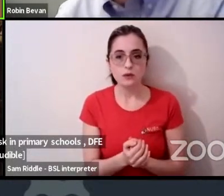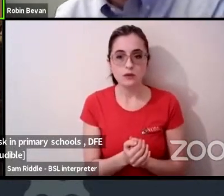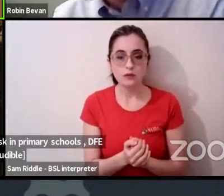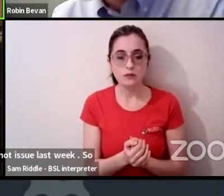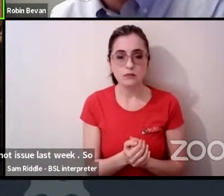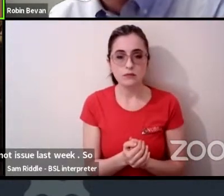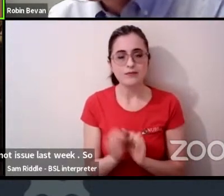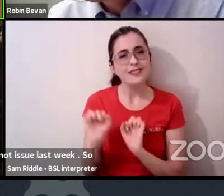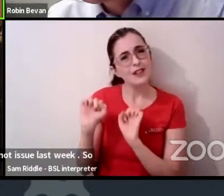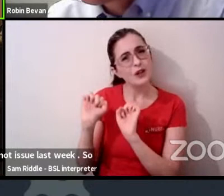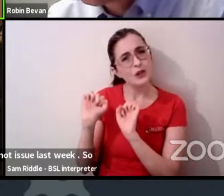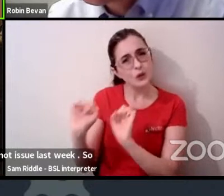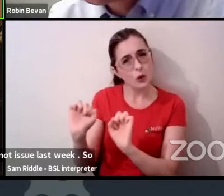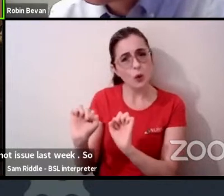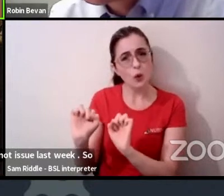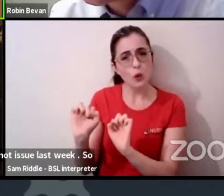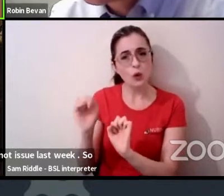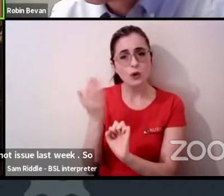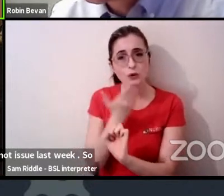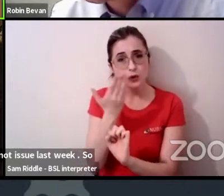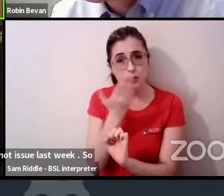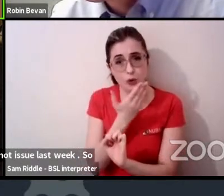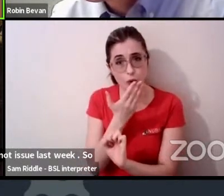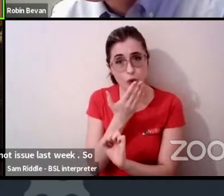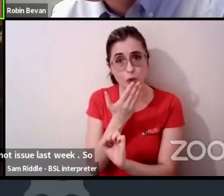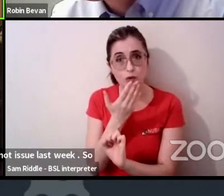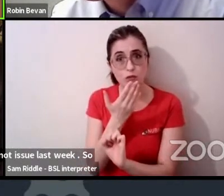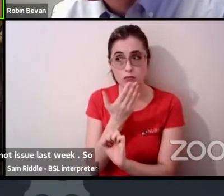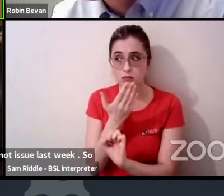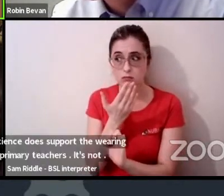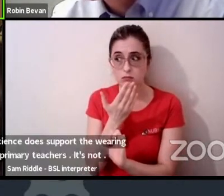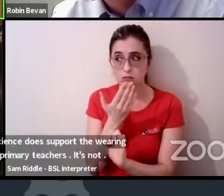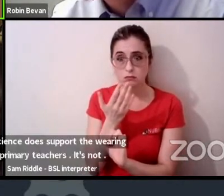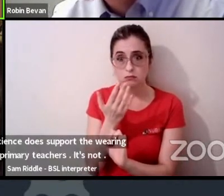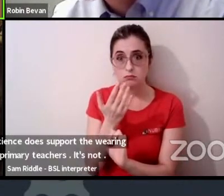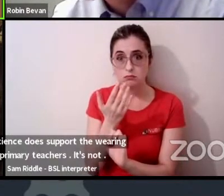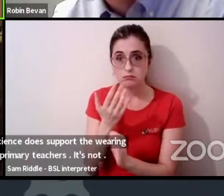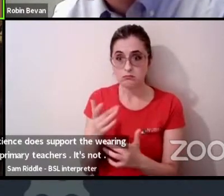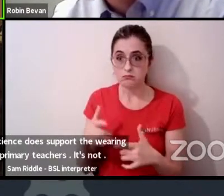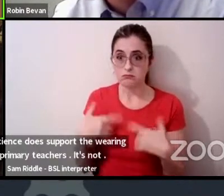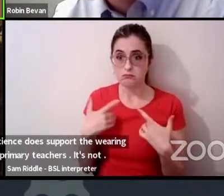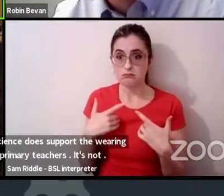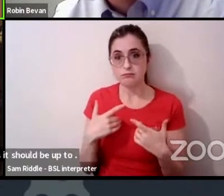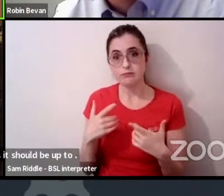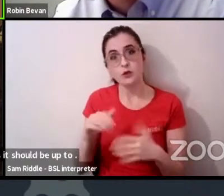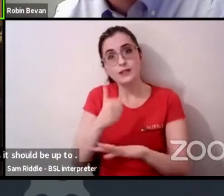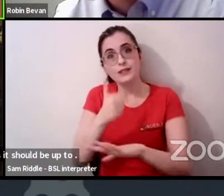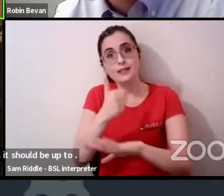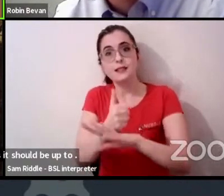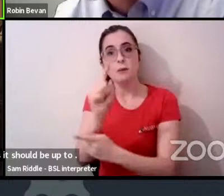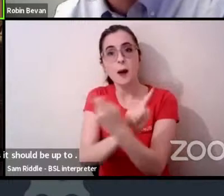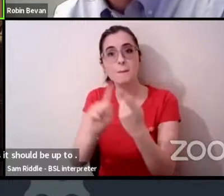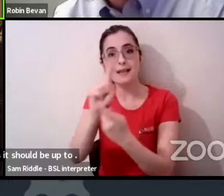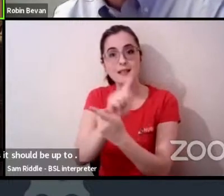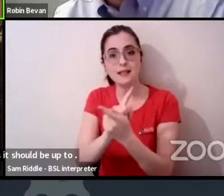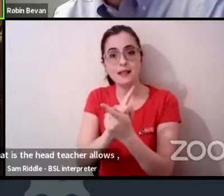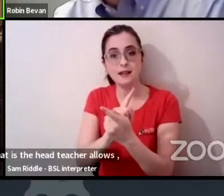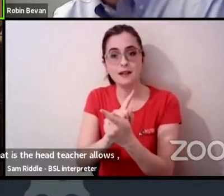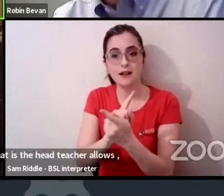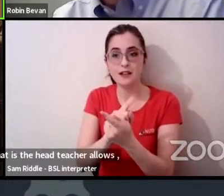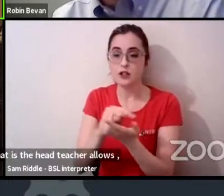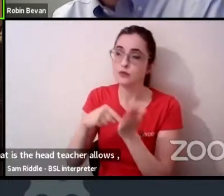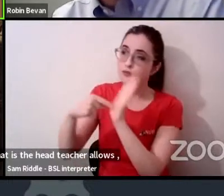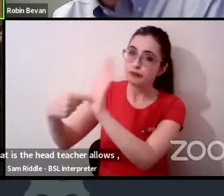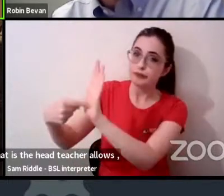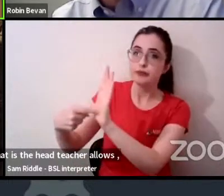your school group sees that is important, then it's important you have a meeting and you make that clear